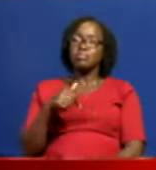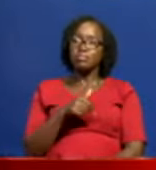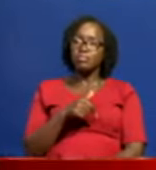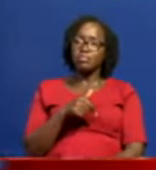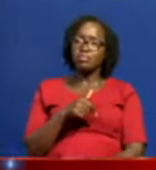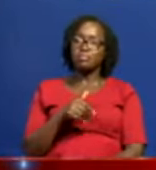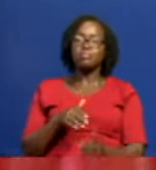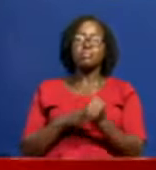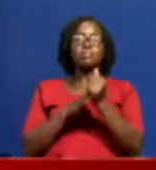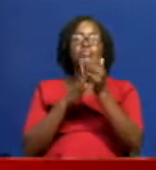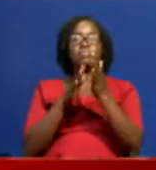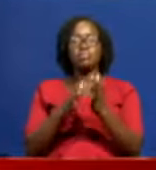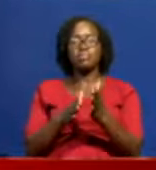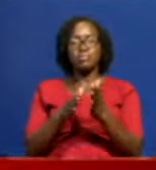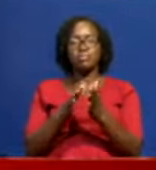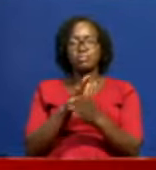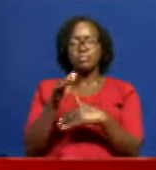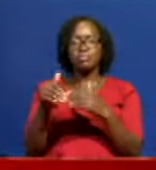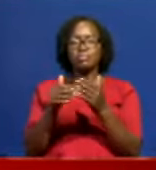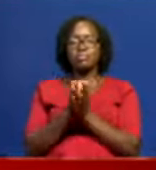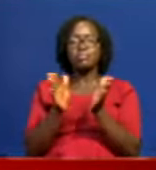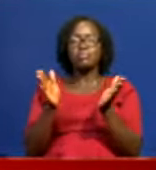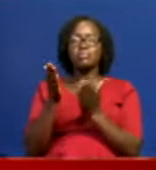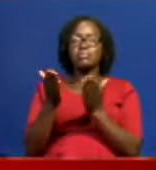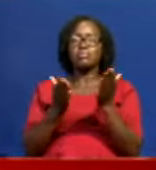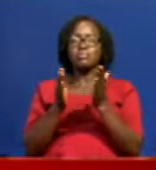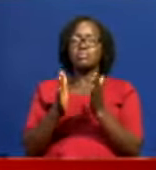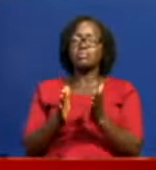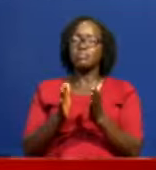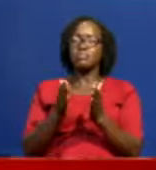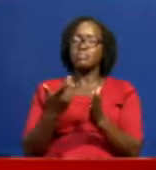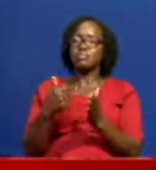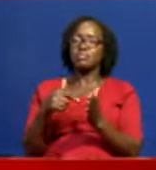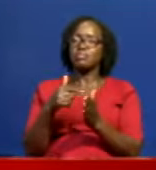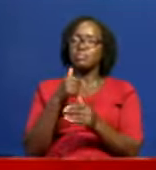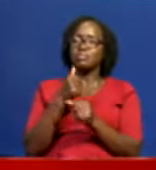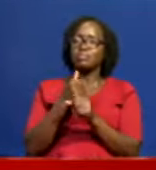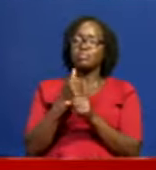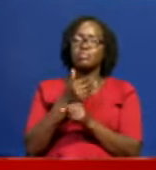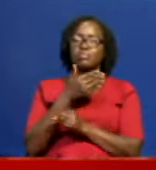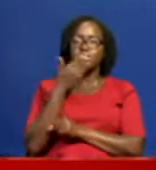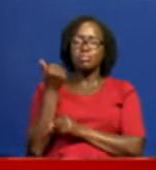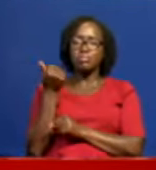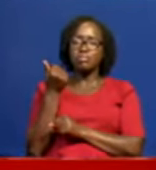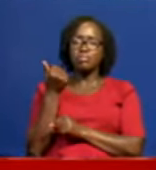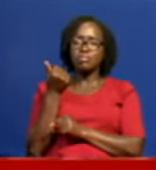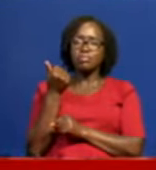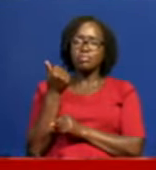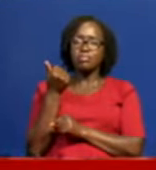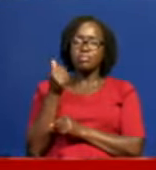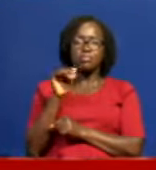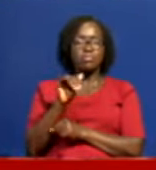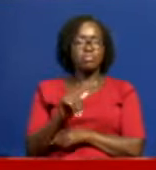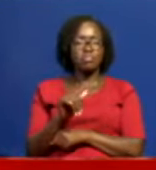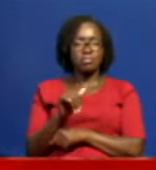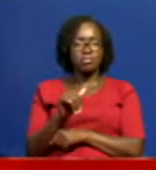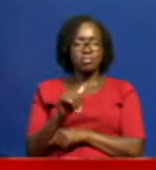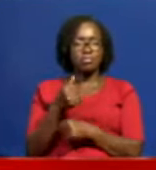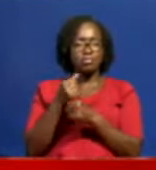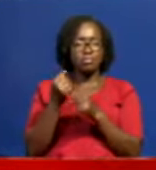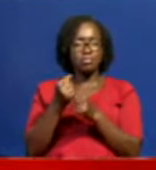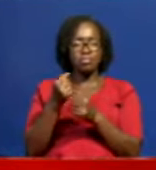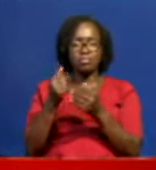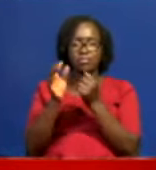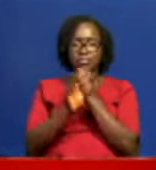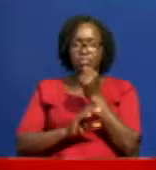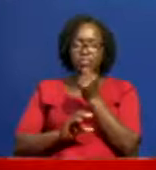their leaders, and all public servants, for us to do the very best that we can in making this